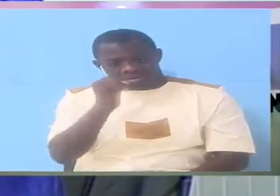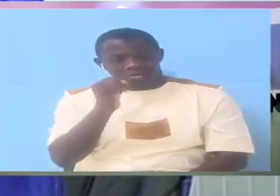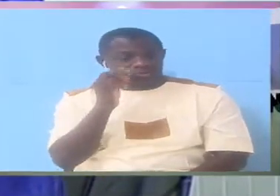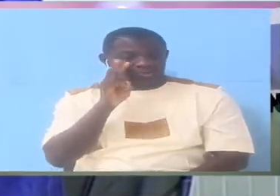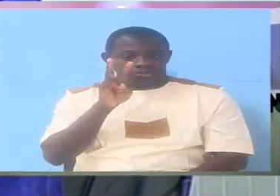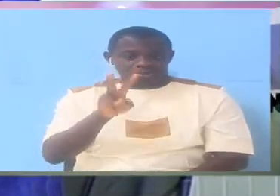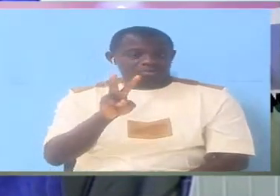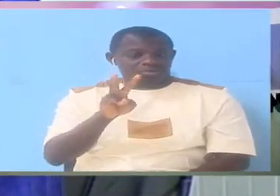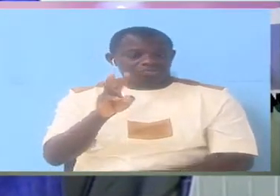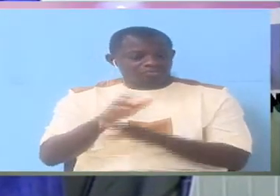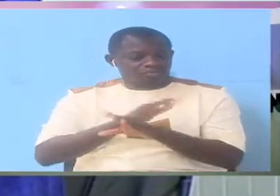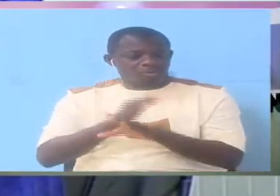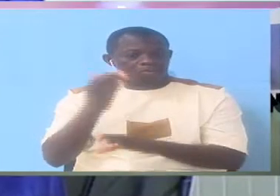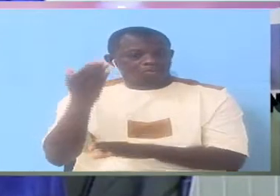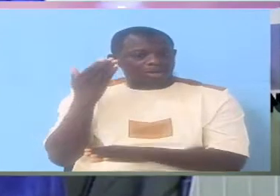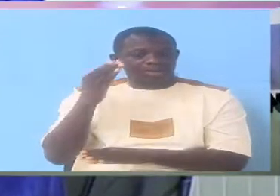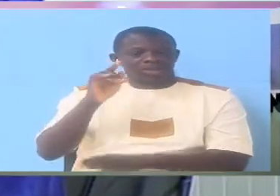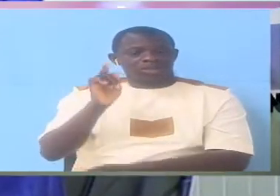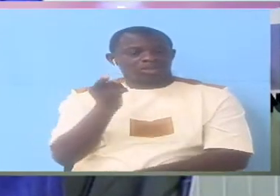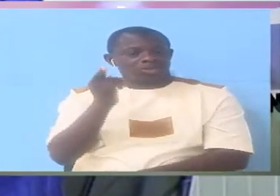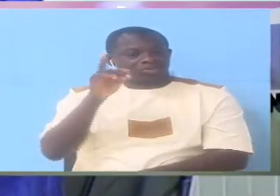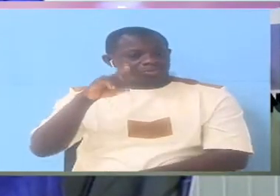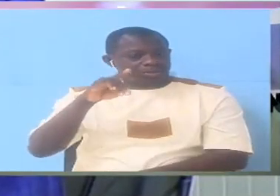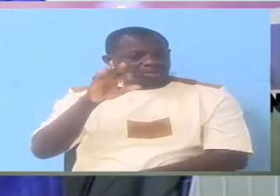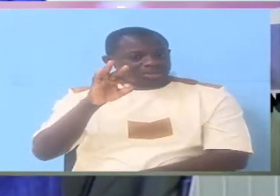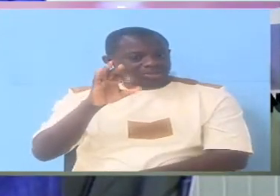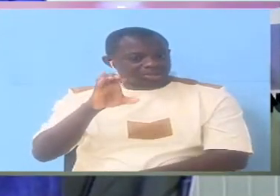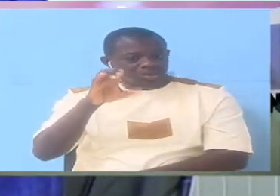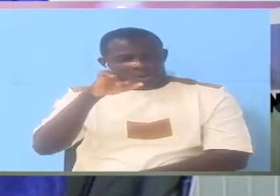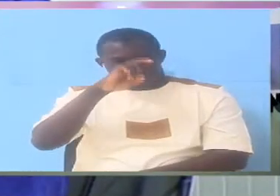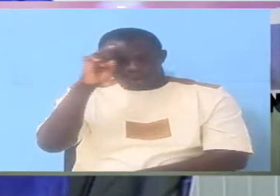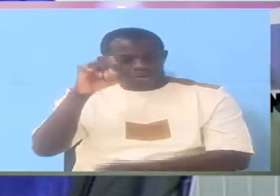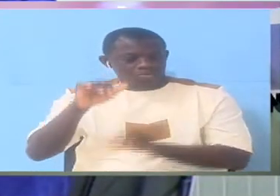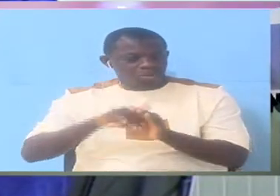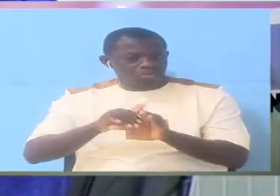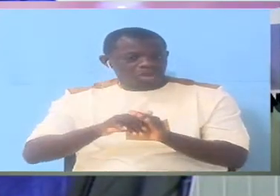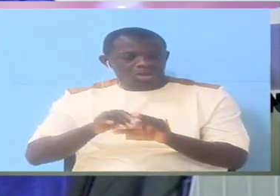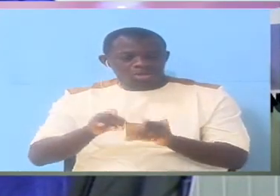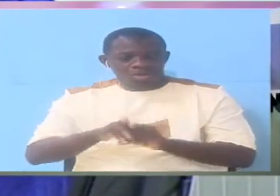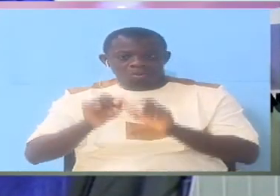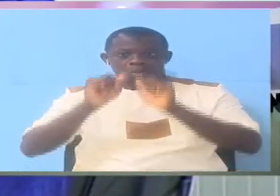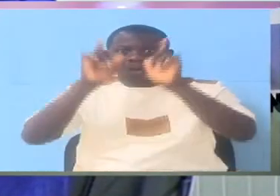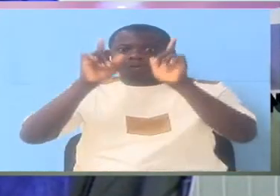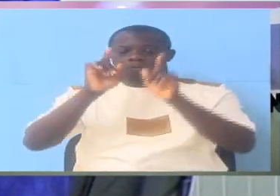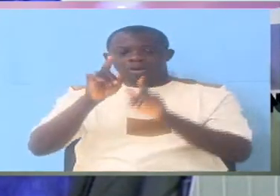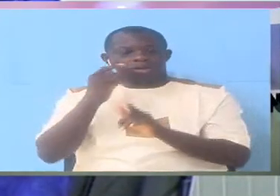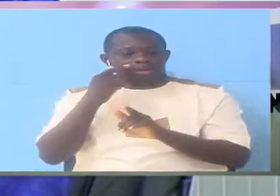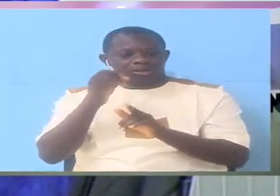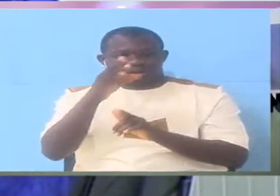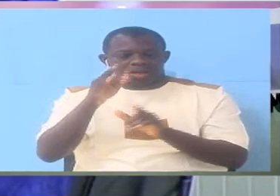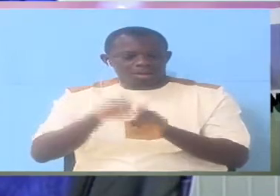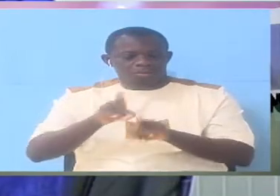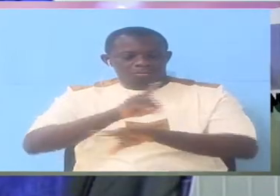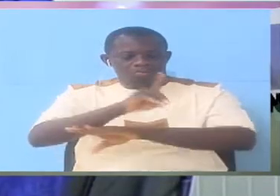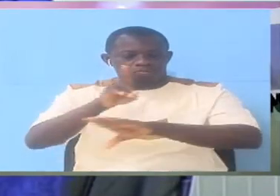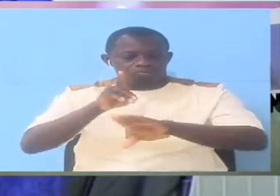the ex-GPT staff that were there, they just woke up one day and said that the place has